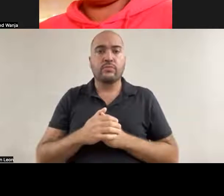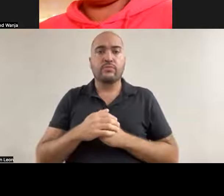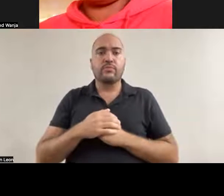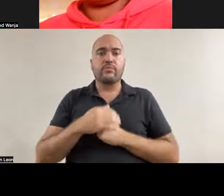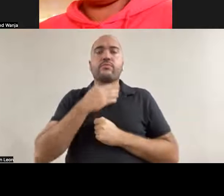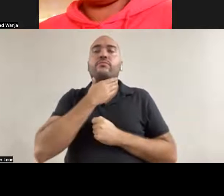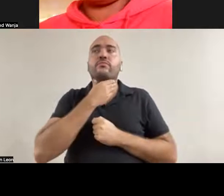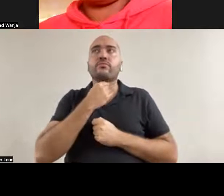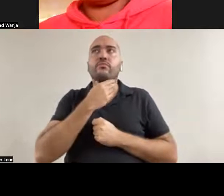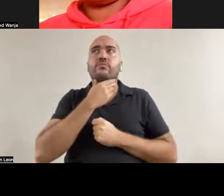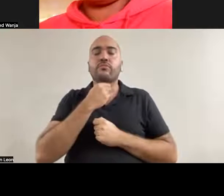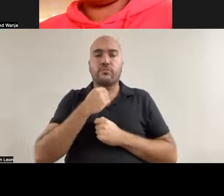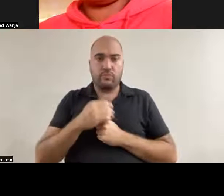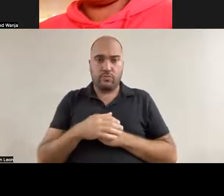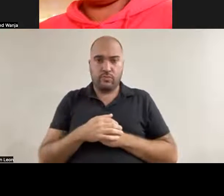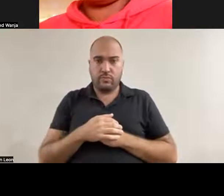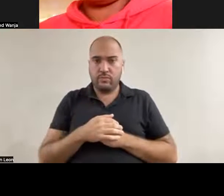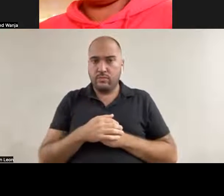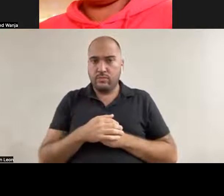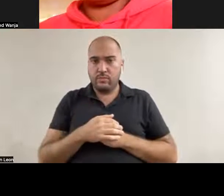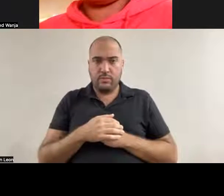additionally, I have also